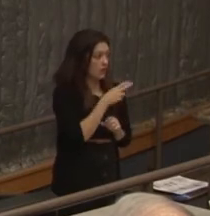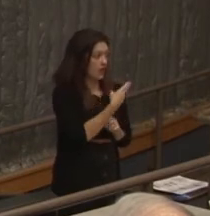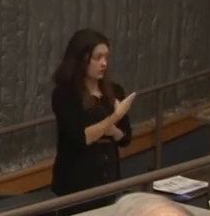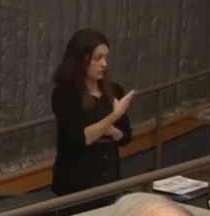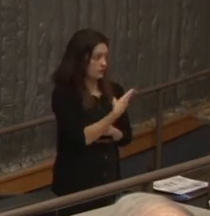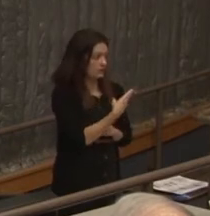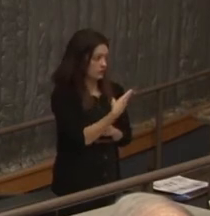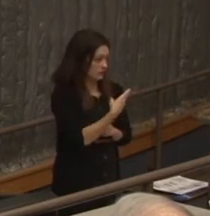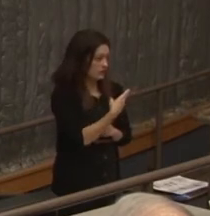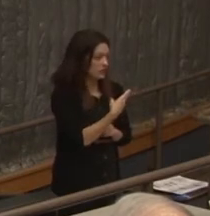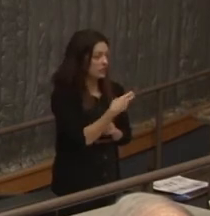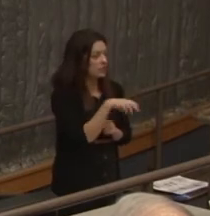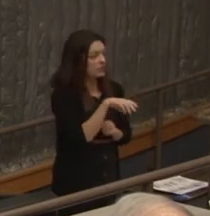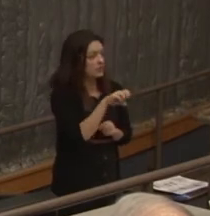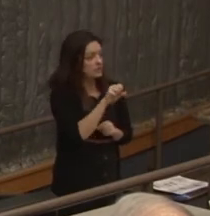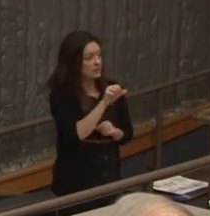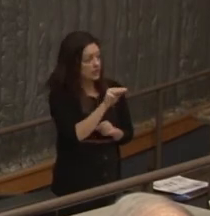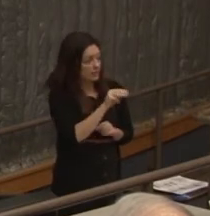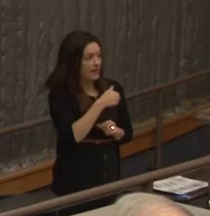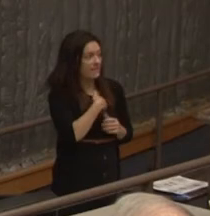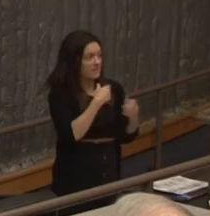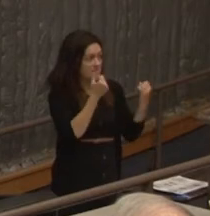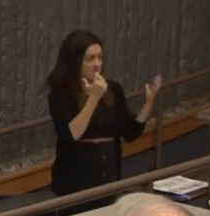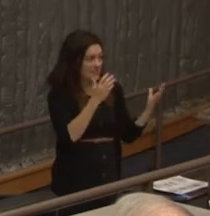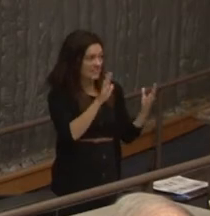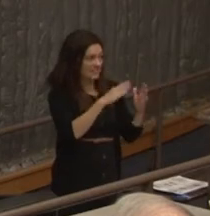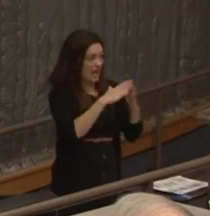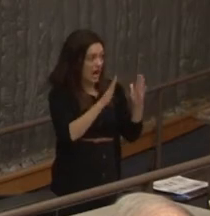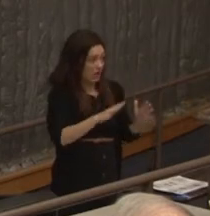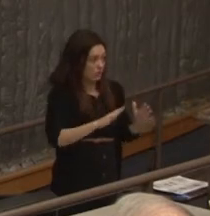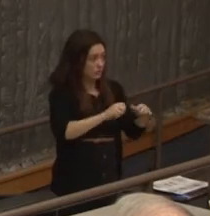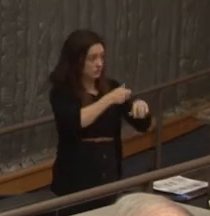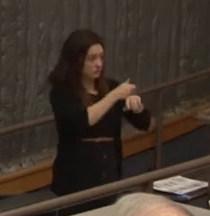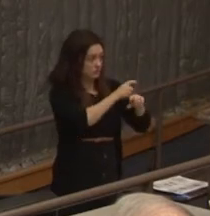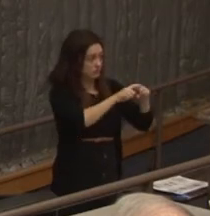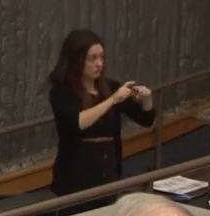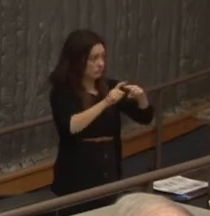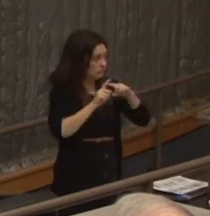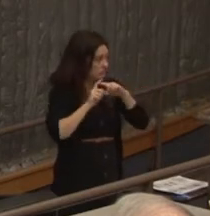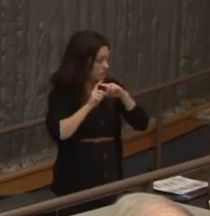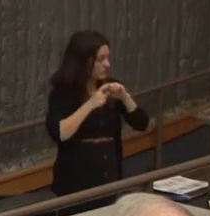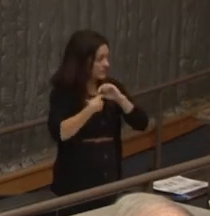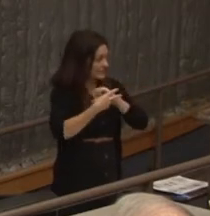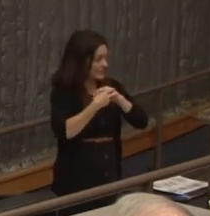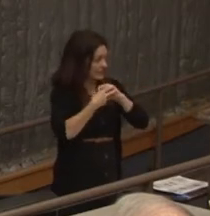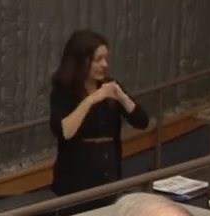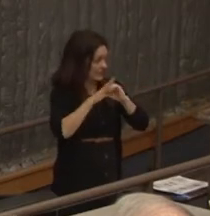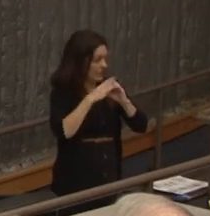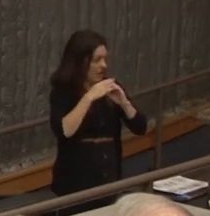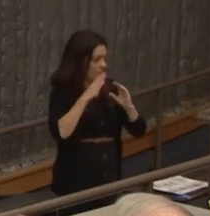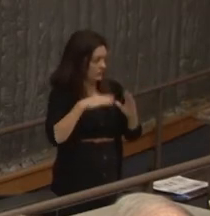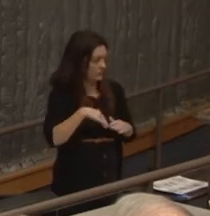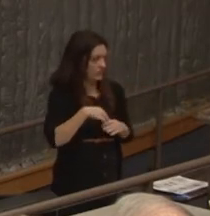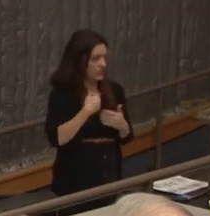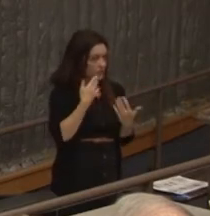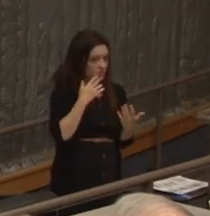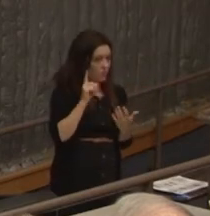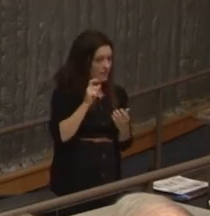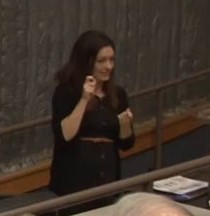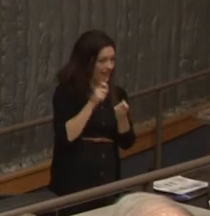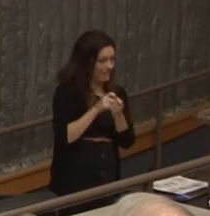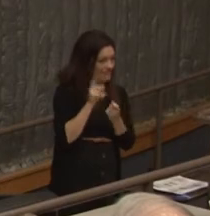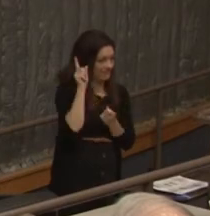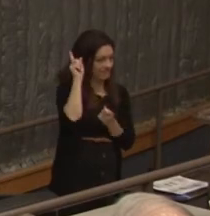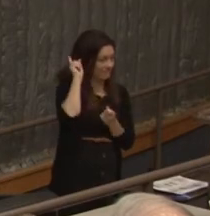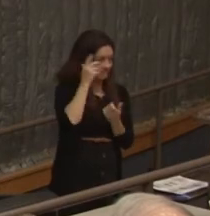Sam has many of them hanging in his house and stored in his house. And the answer is, I don't know where they all